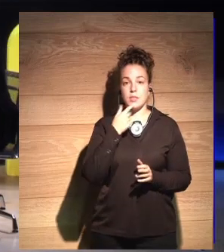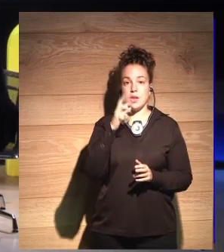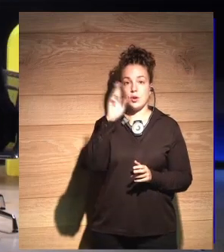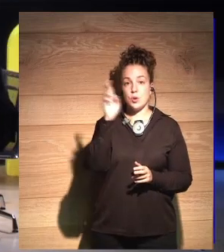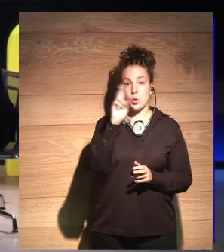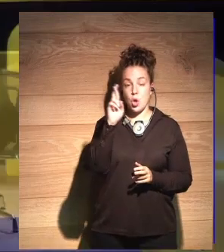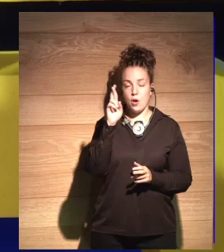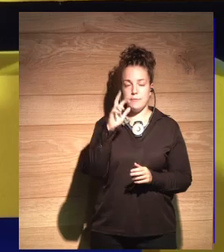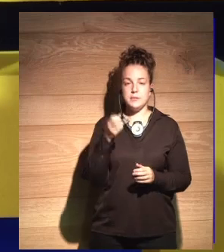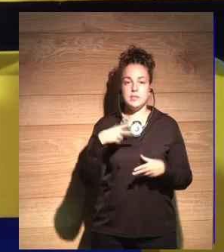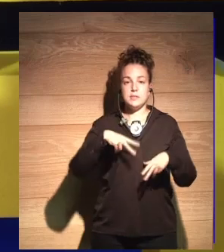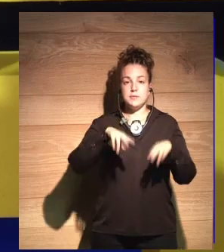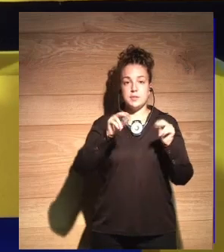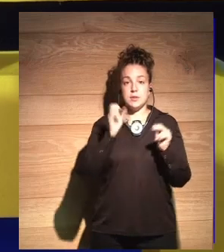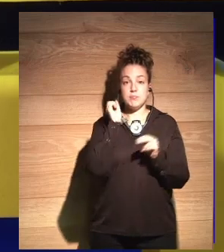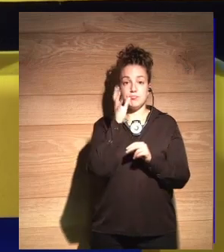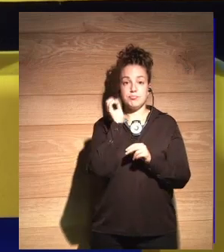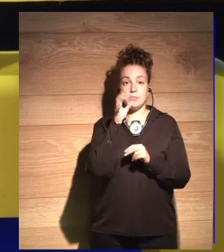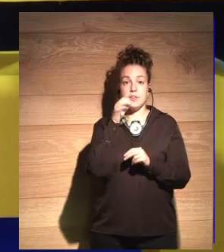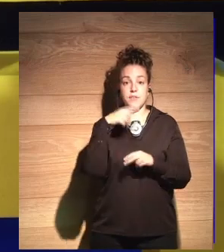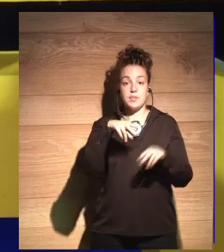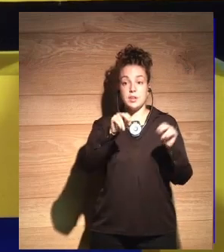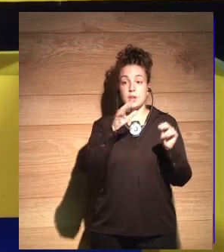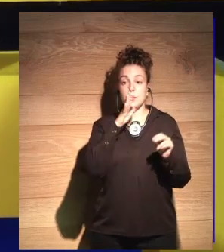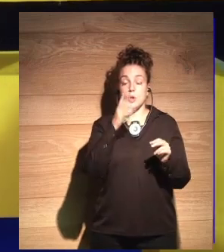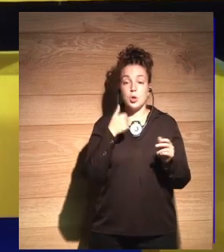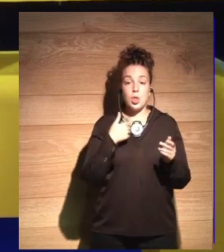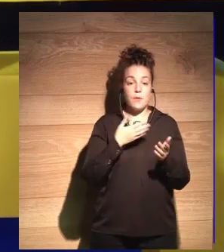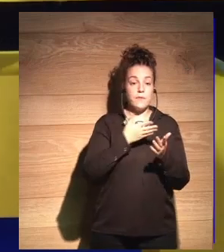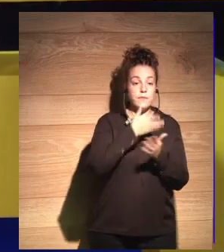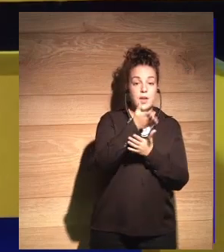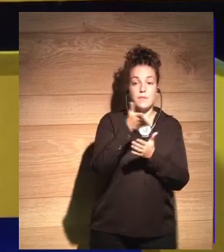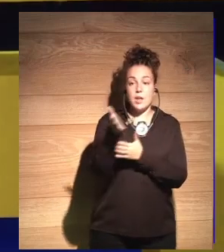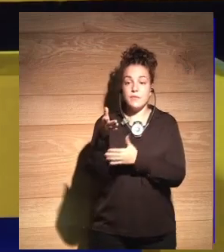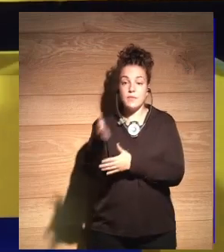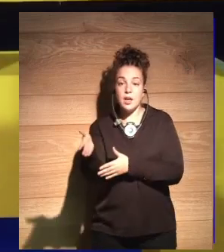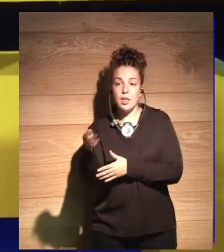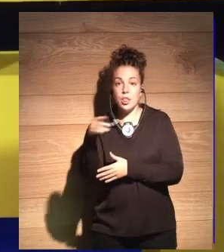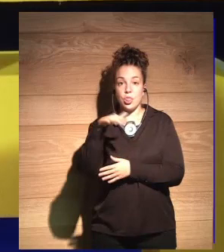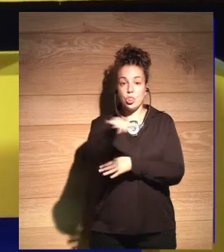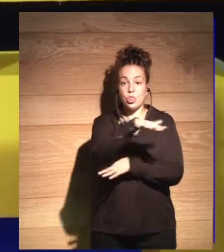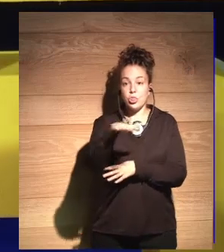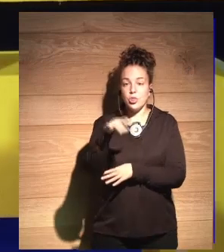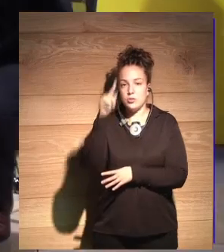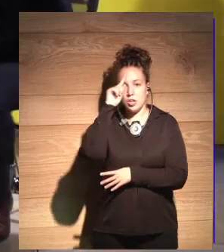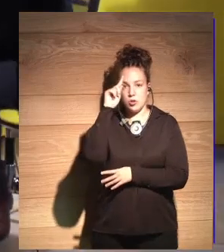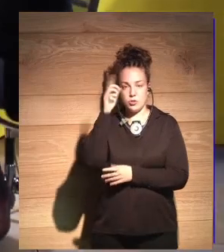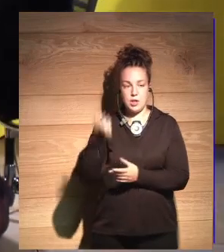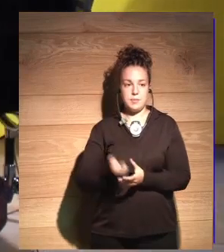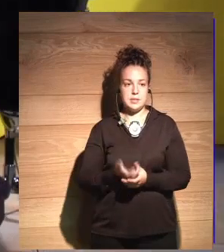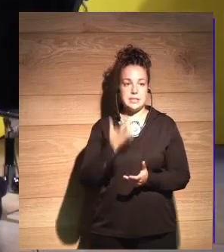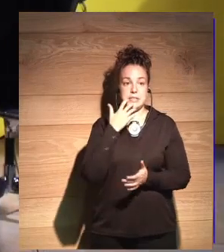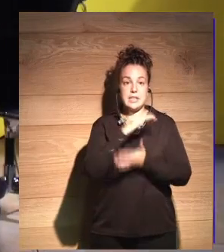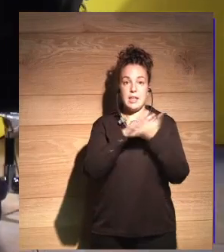Rob was finished his presentation saying that he didn't know where he was heading towards.